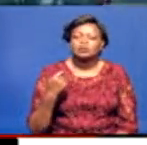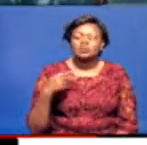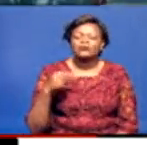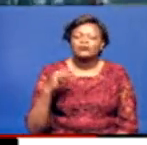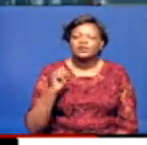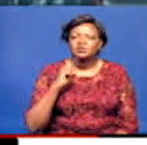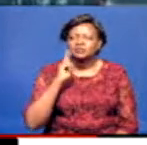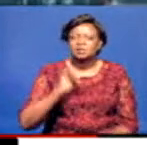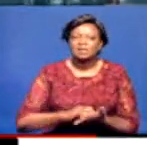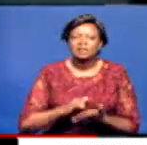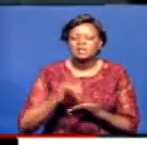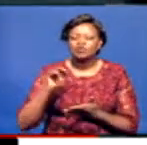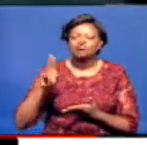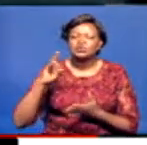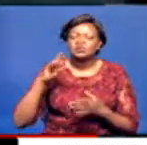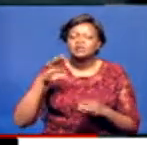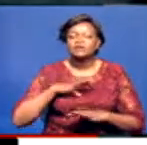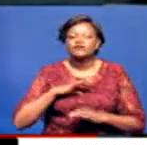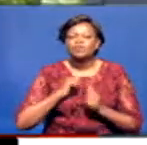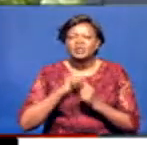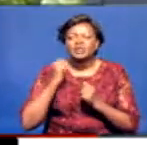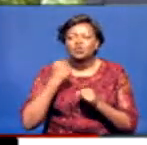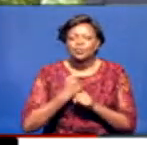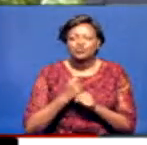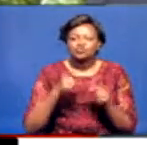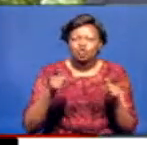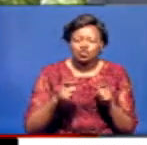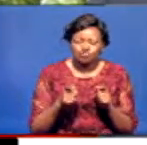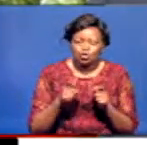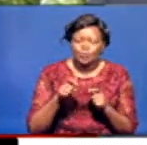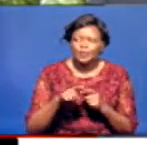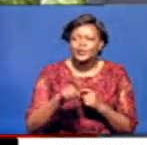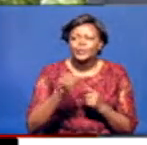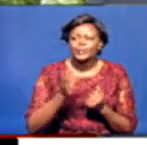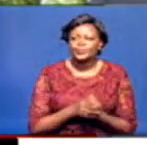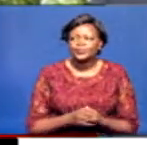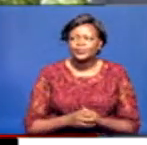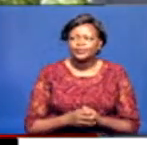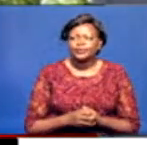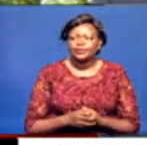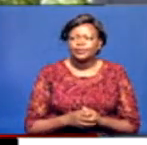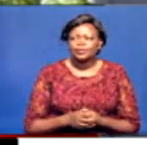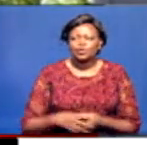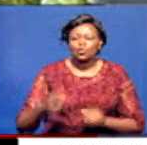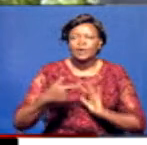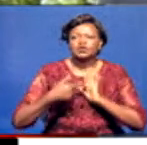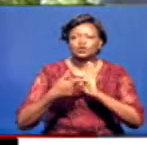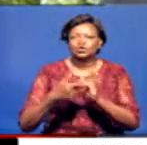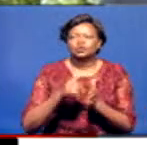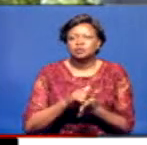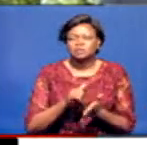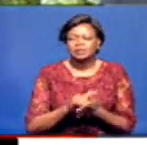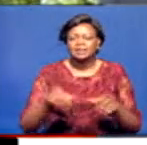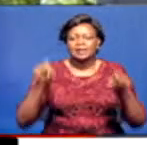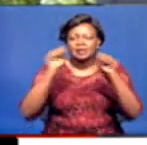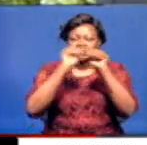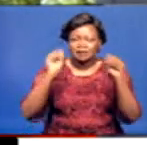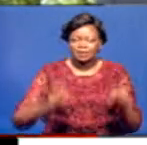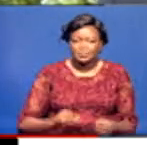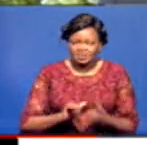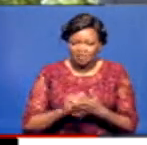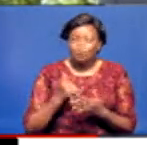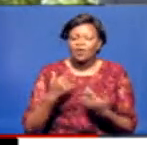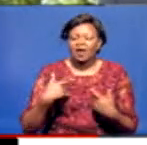EU is satisfied with Kenyan efforts to control the pest. Our visit to EU, we demonstrated that the systems we have put in place have